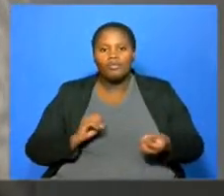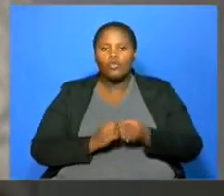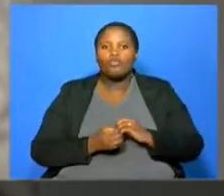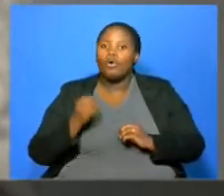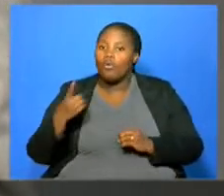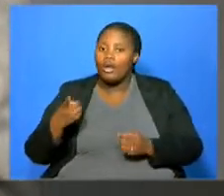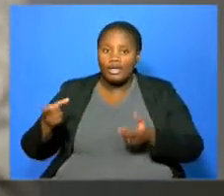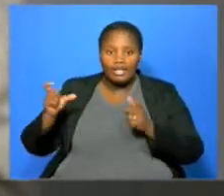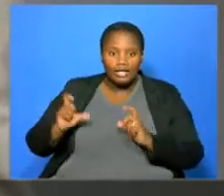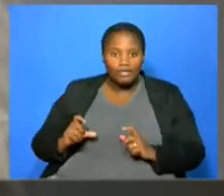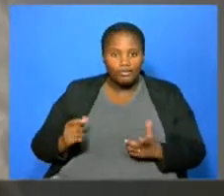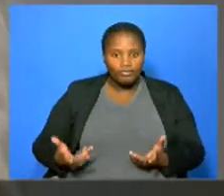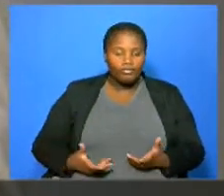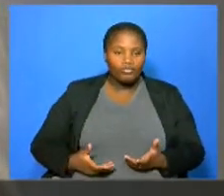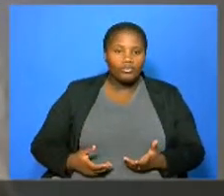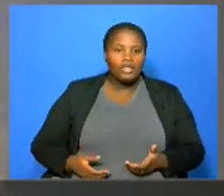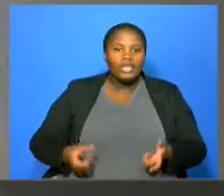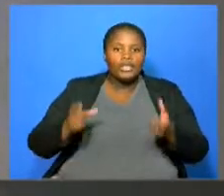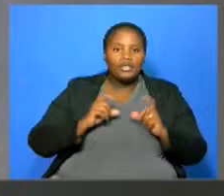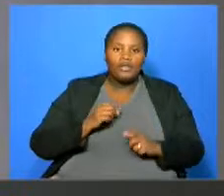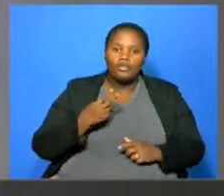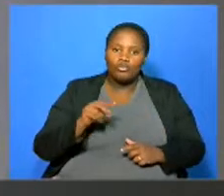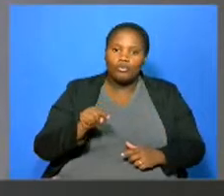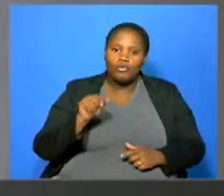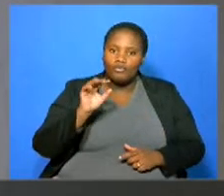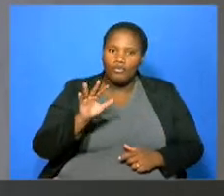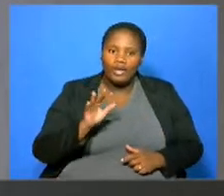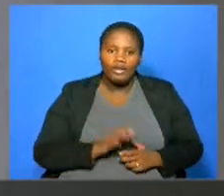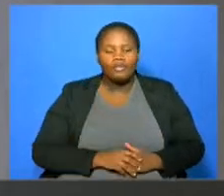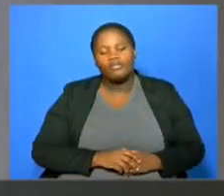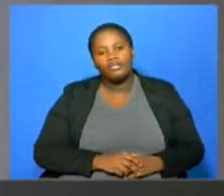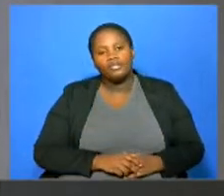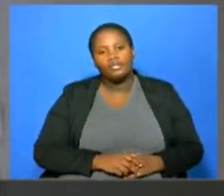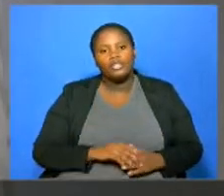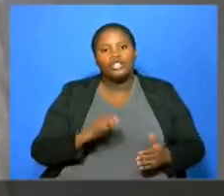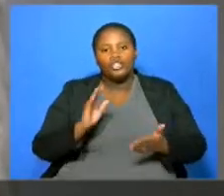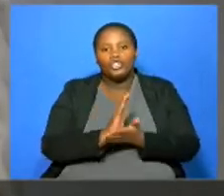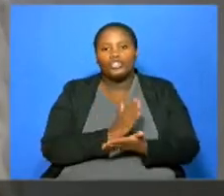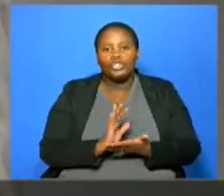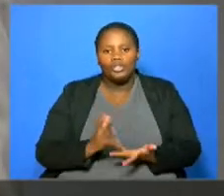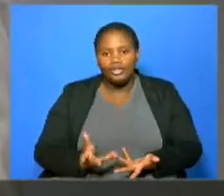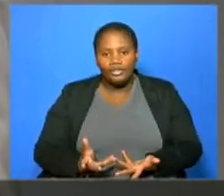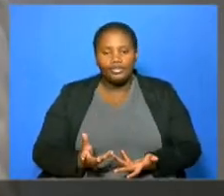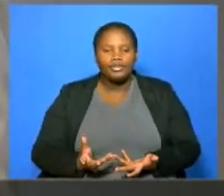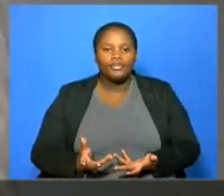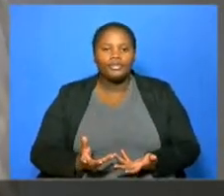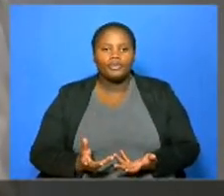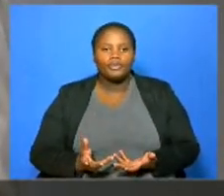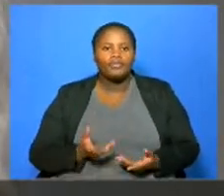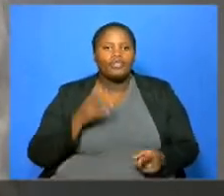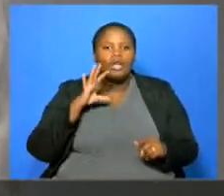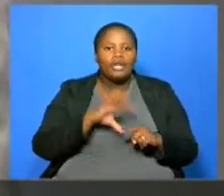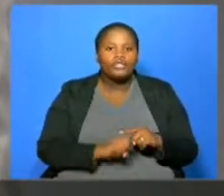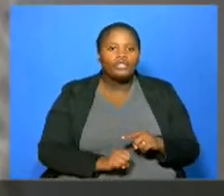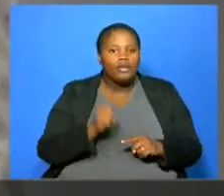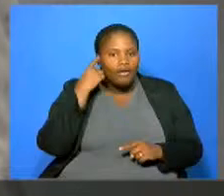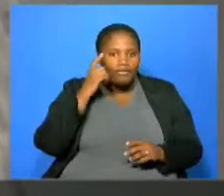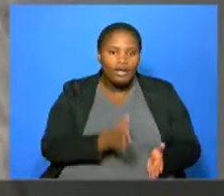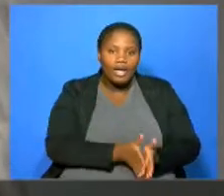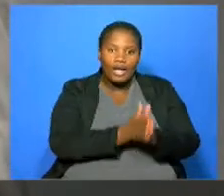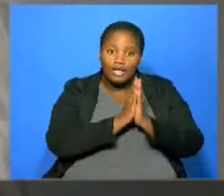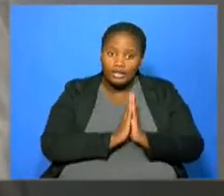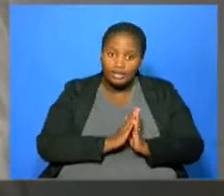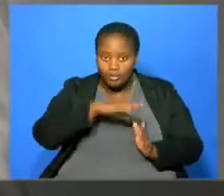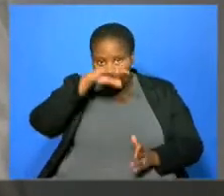one, got the 2.5 shares and was able to convince the